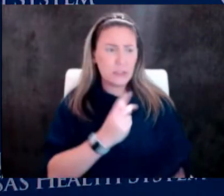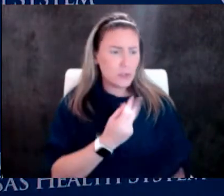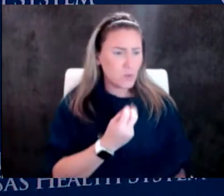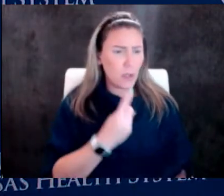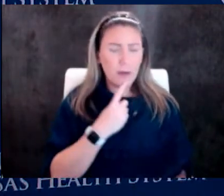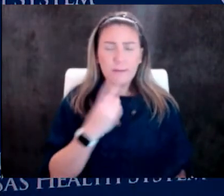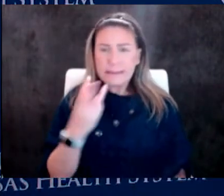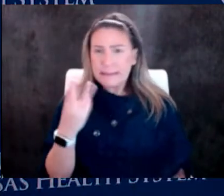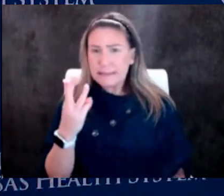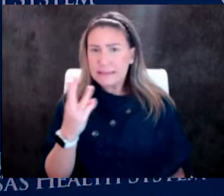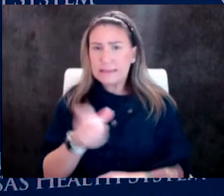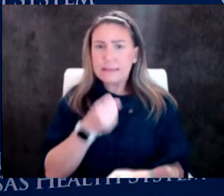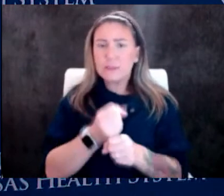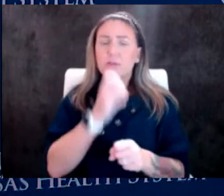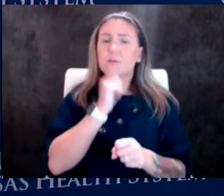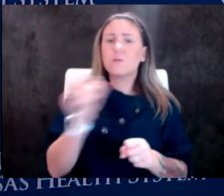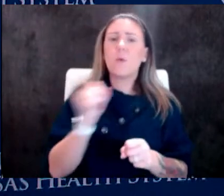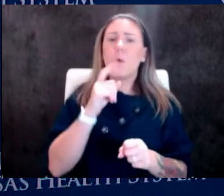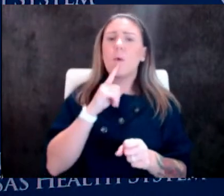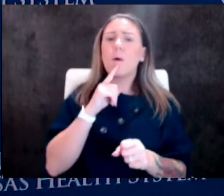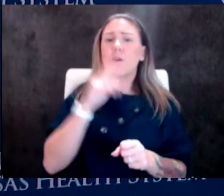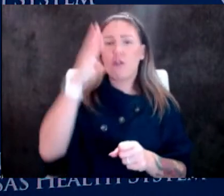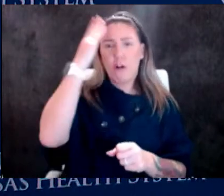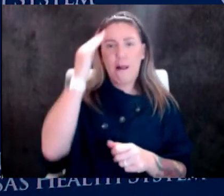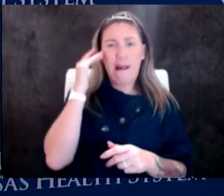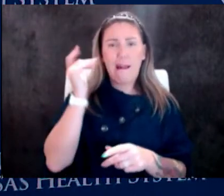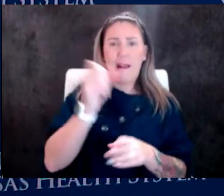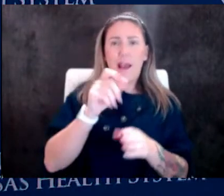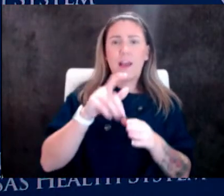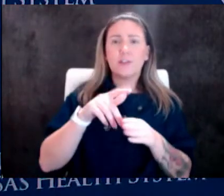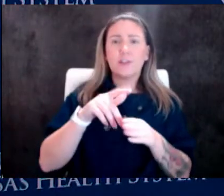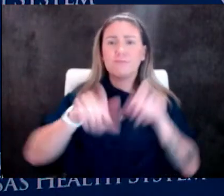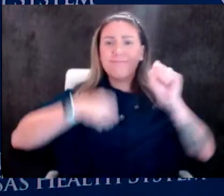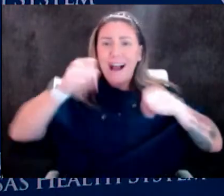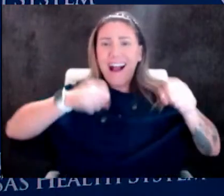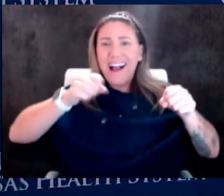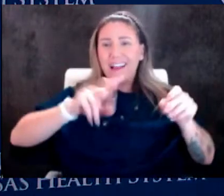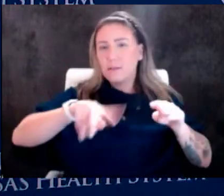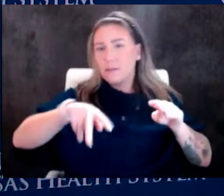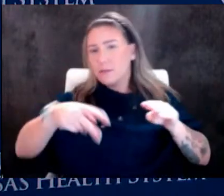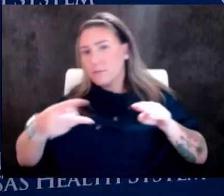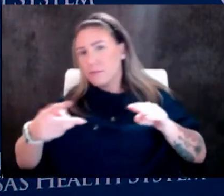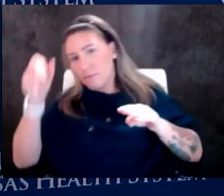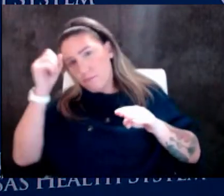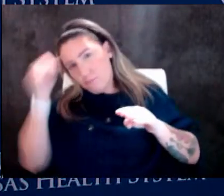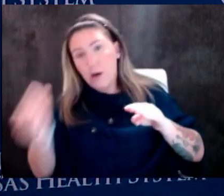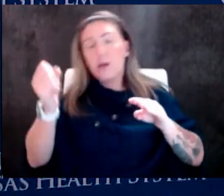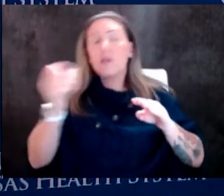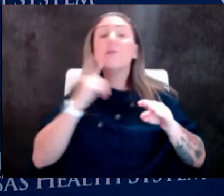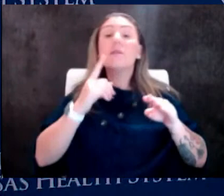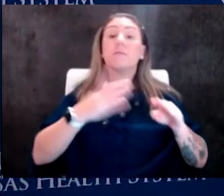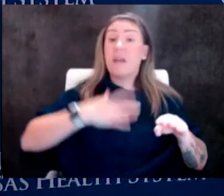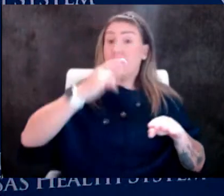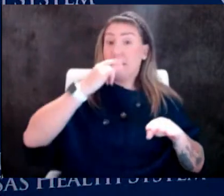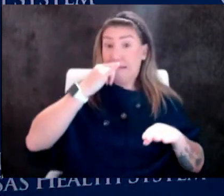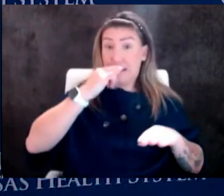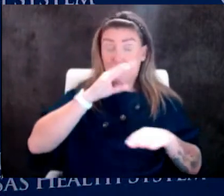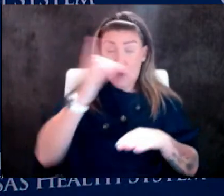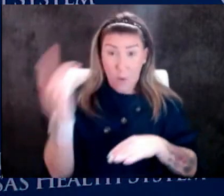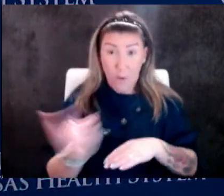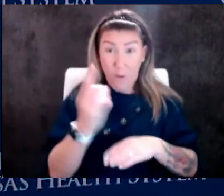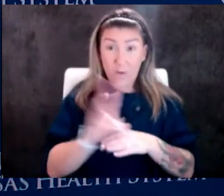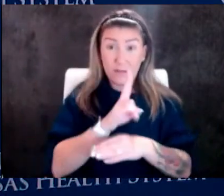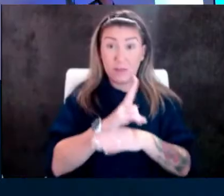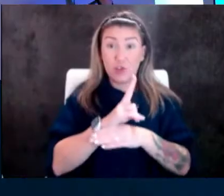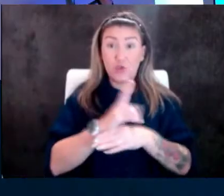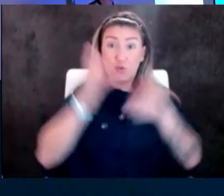And so this has always stuck with me. My kids do not get on anything without a bicycle helmet. So yes. Just how important is